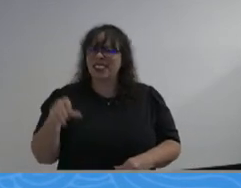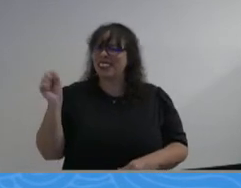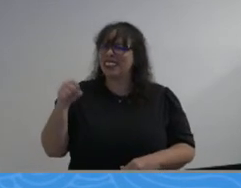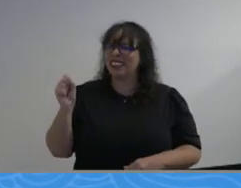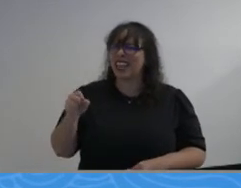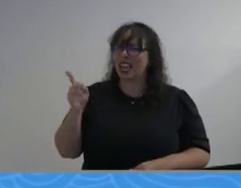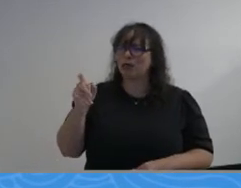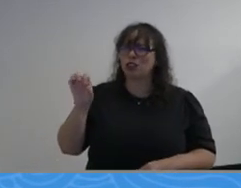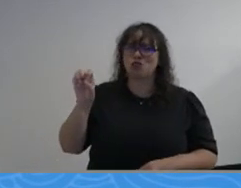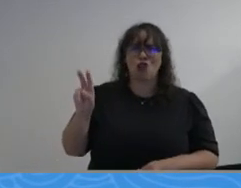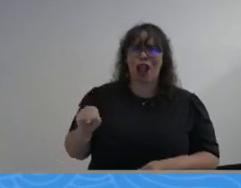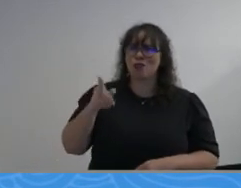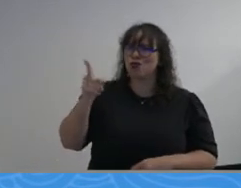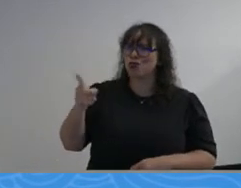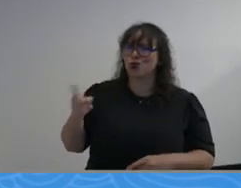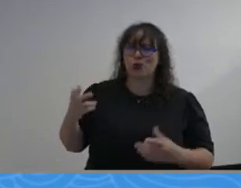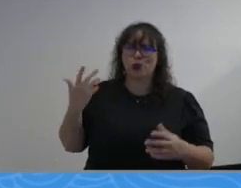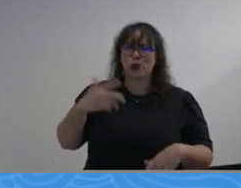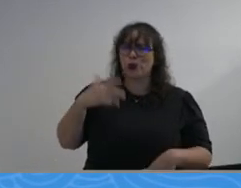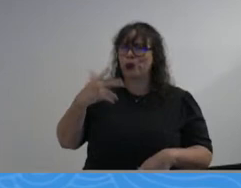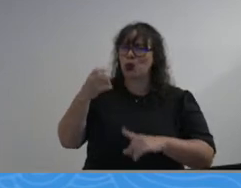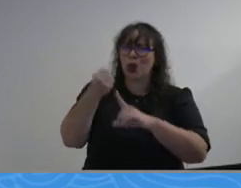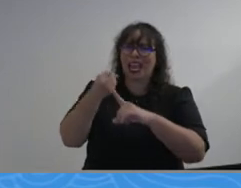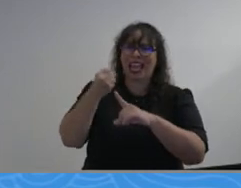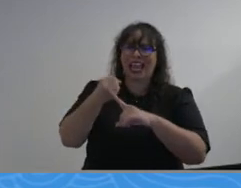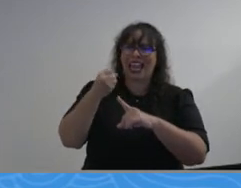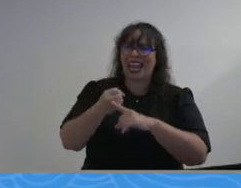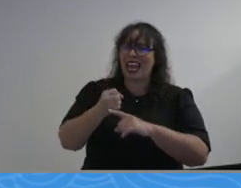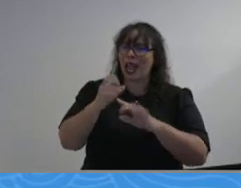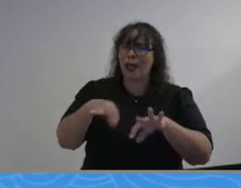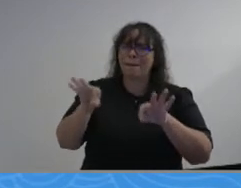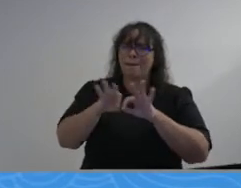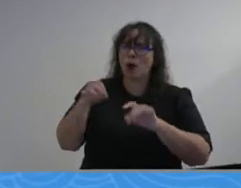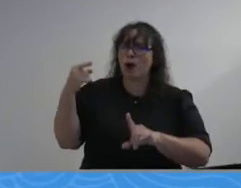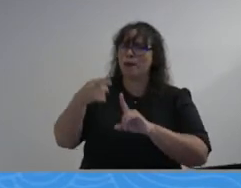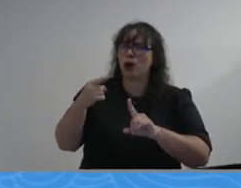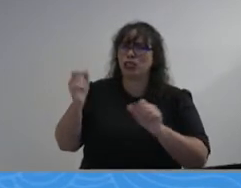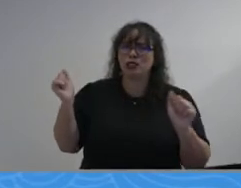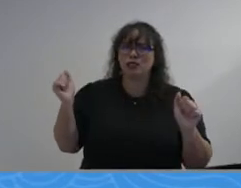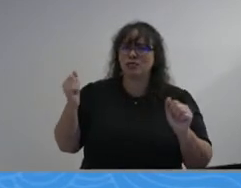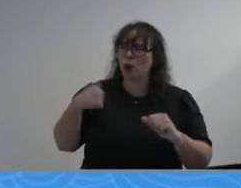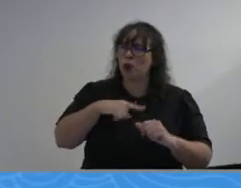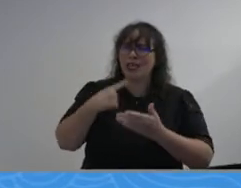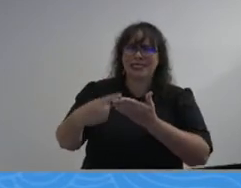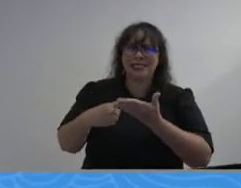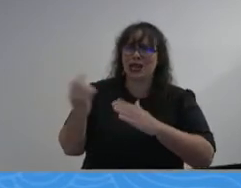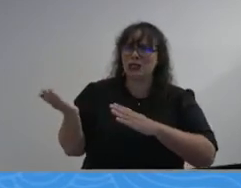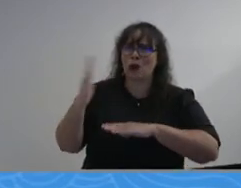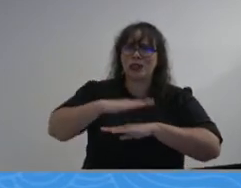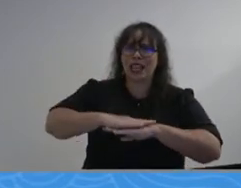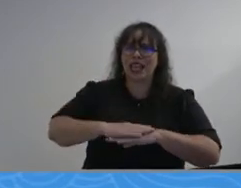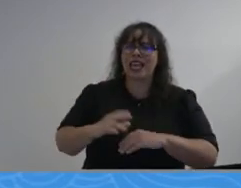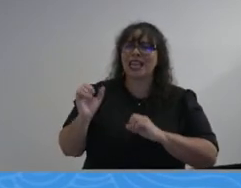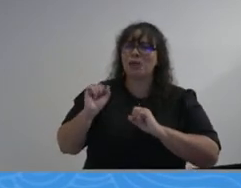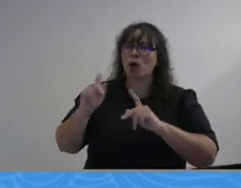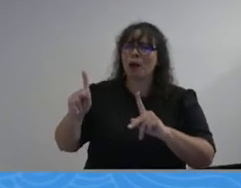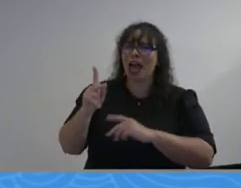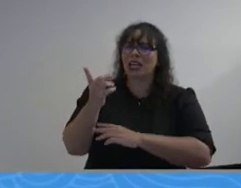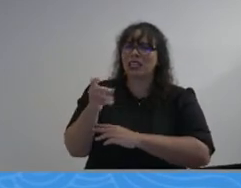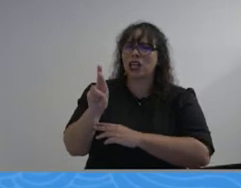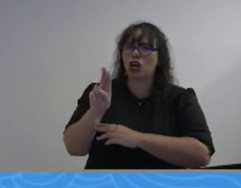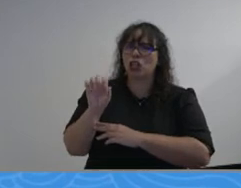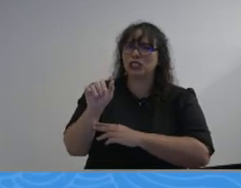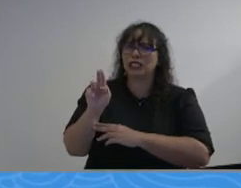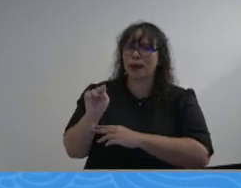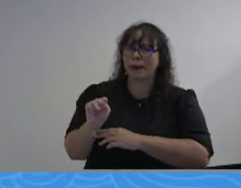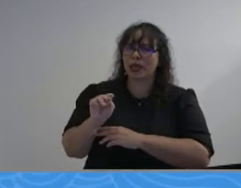number. We could talk all day because you're hitting on some really important points. Let me come back to Dr. Simon. So Dr. Simon, there are people who are probably listening